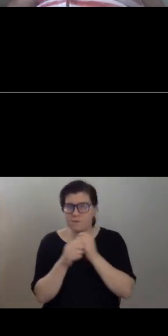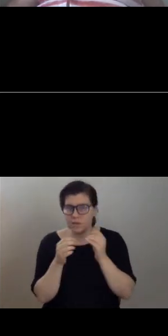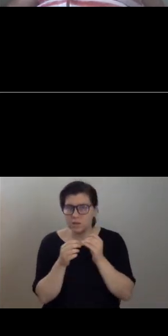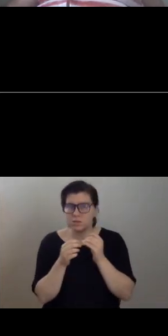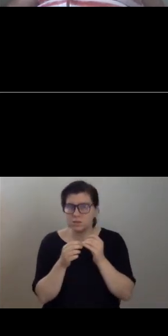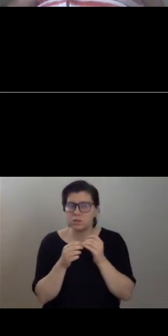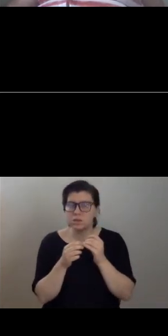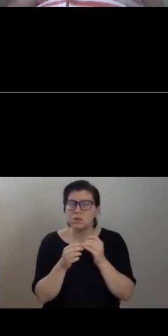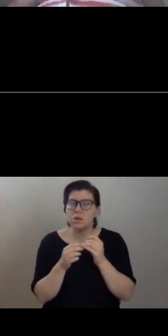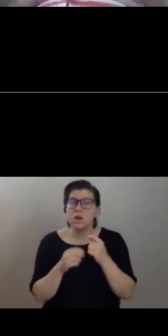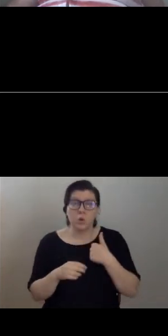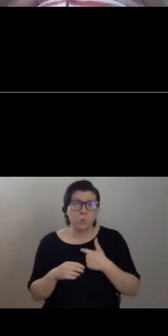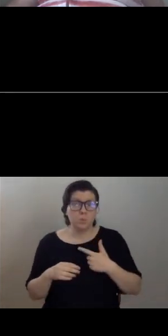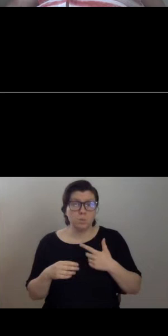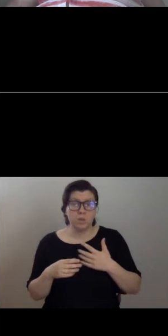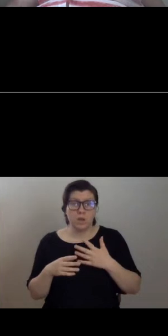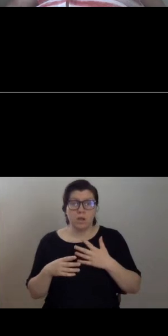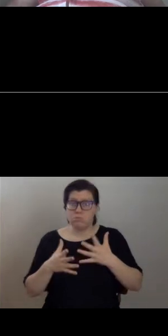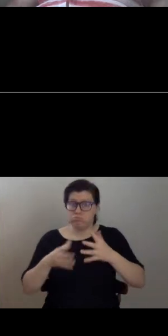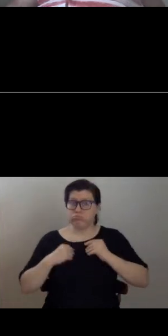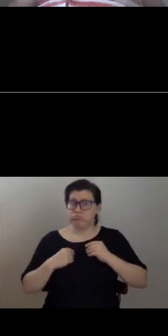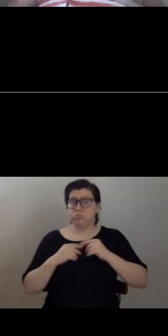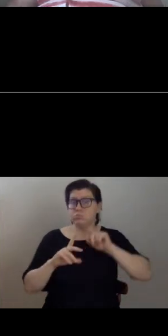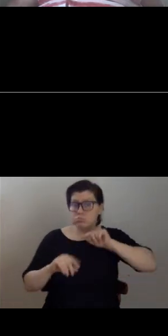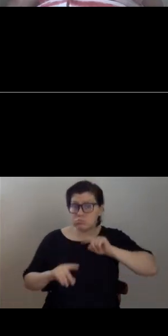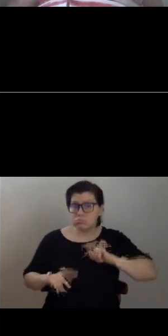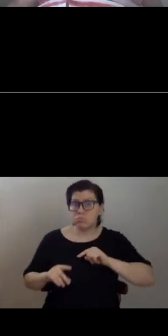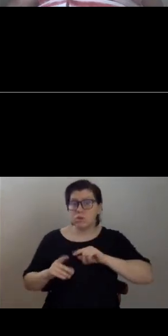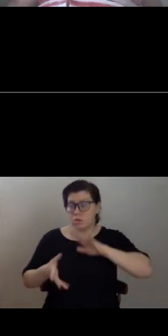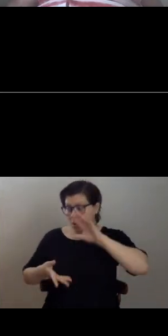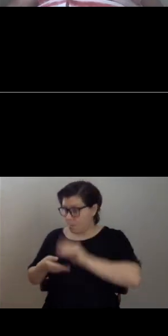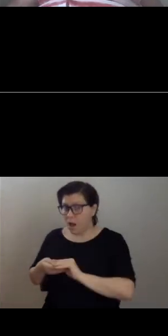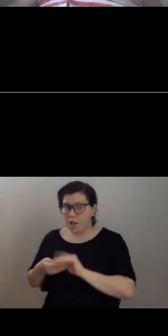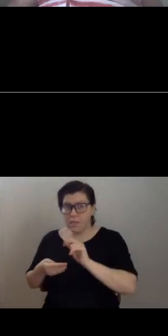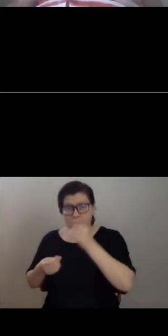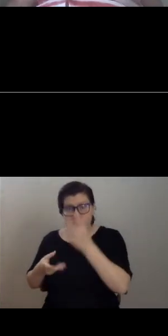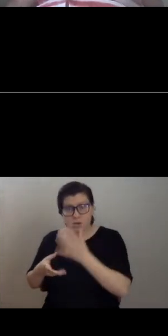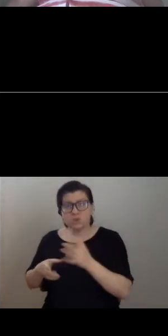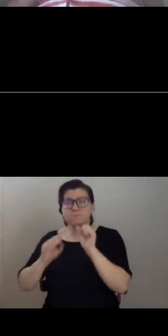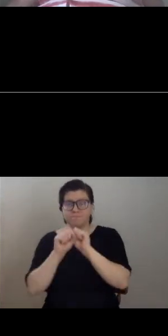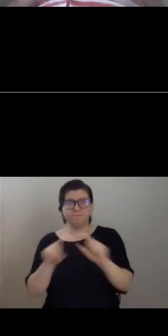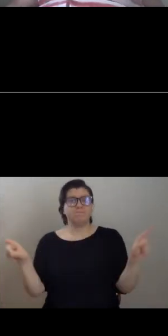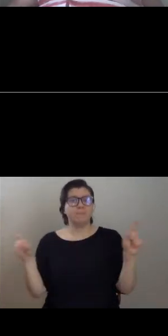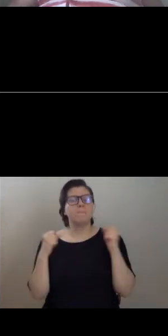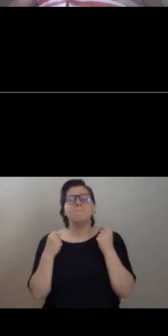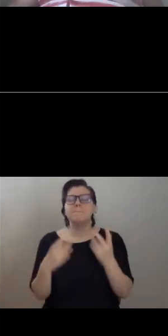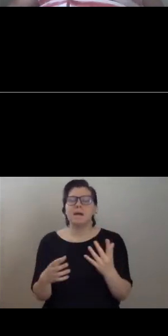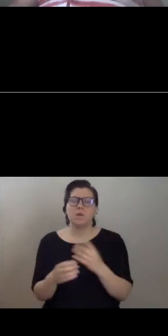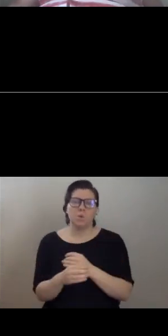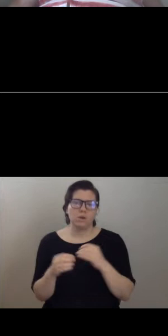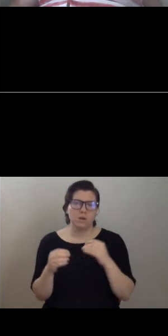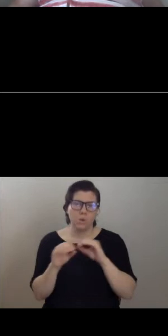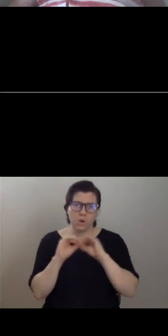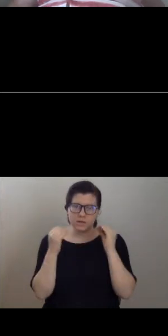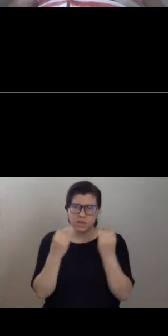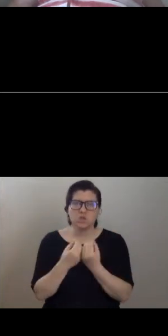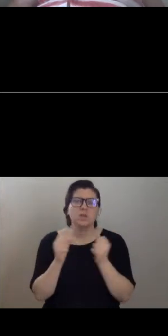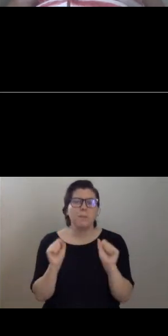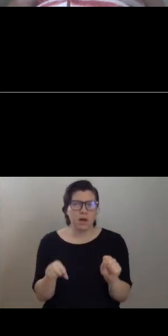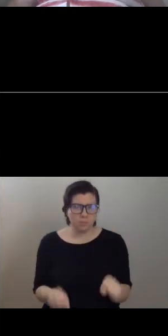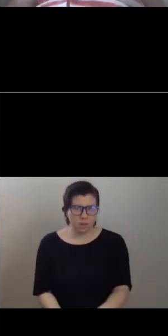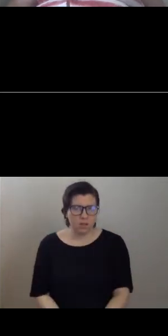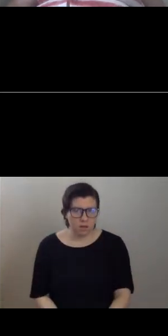that information back and we compiled it, and then we sent those things out to as many organizations as we could get. And